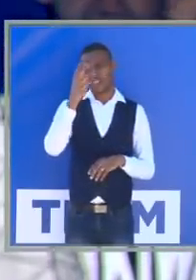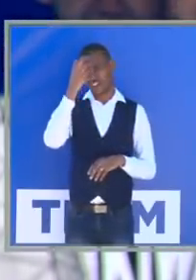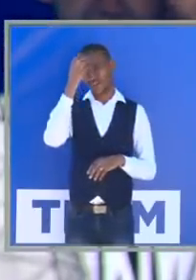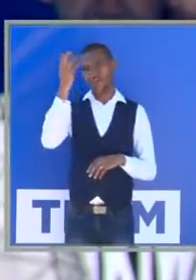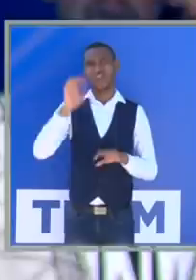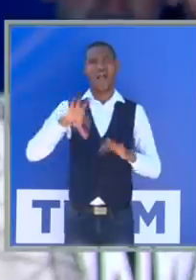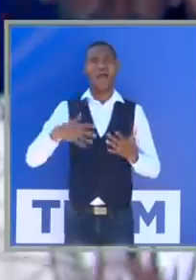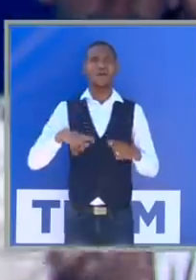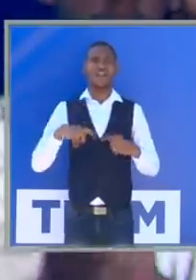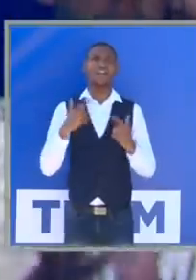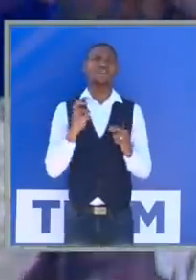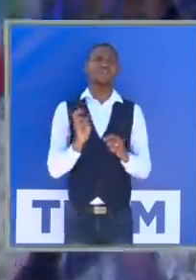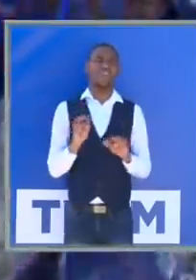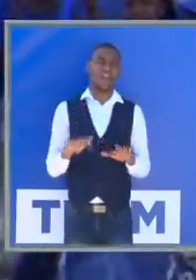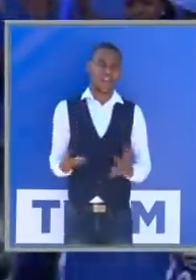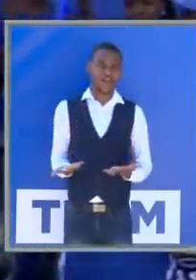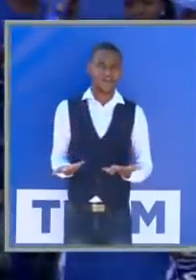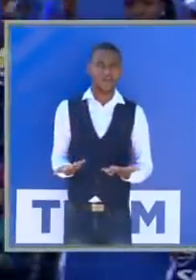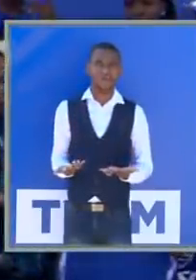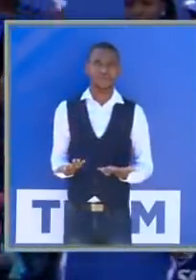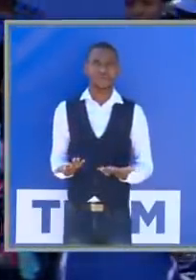bonna yang.